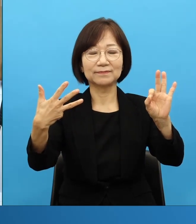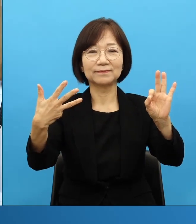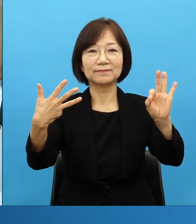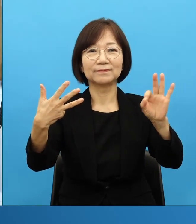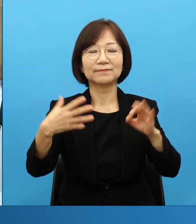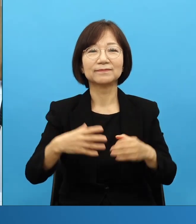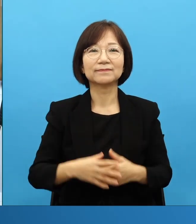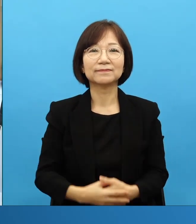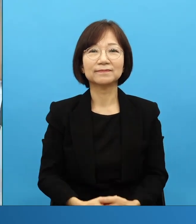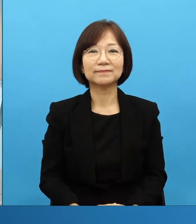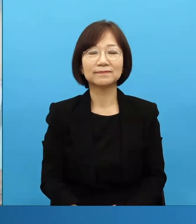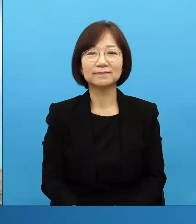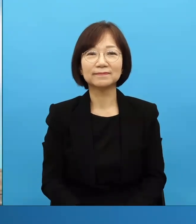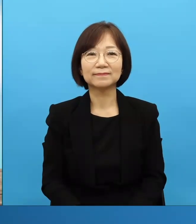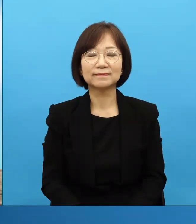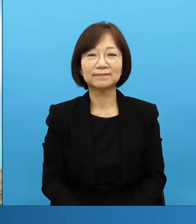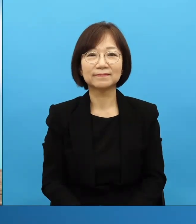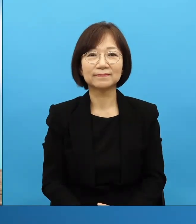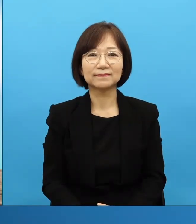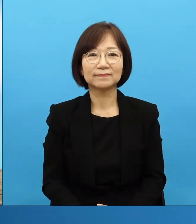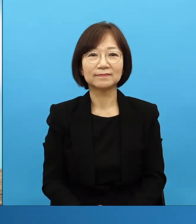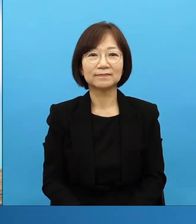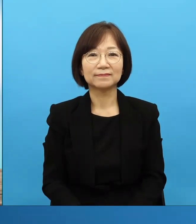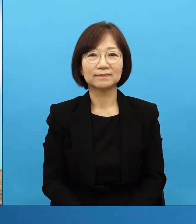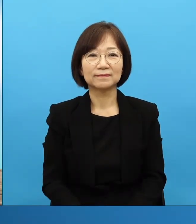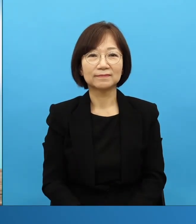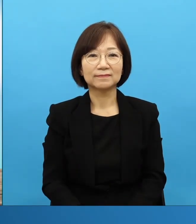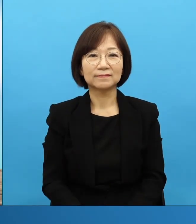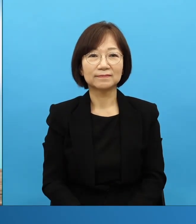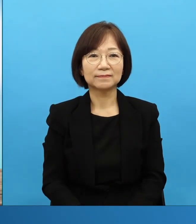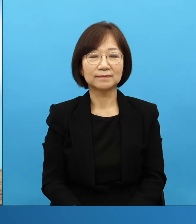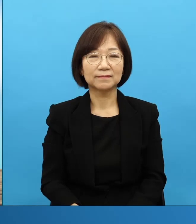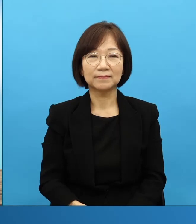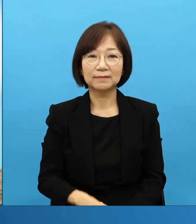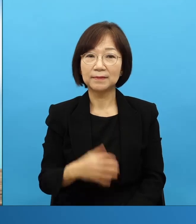week is from Acts chapter 10, verses 44 to 48.